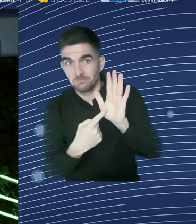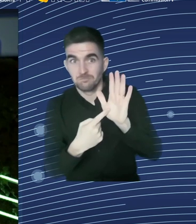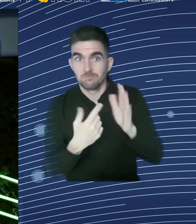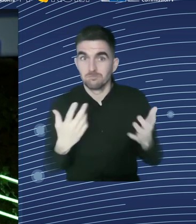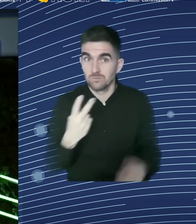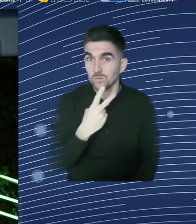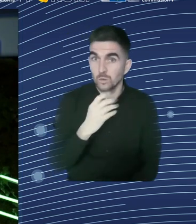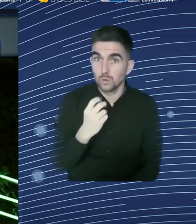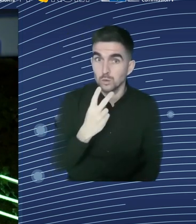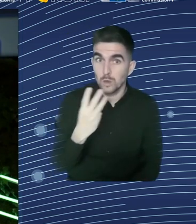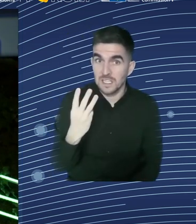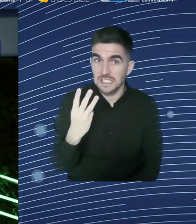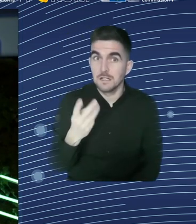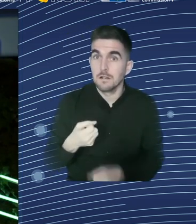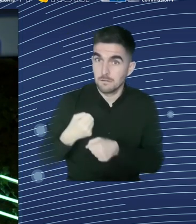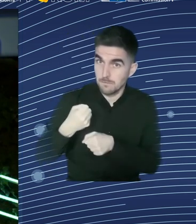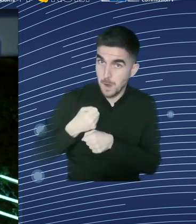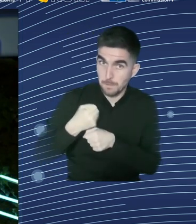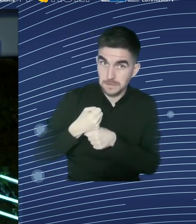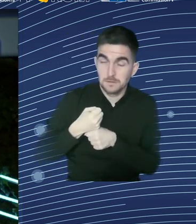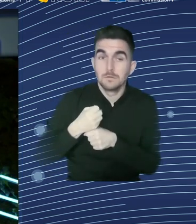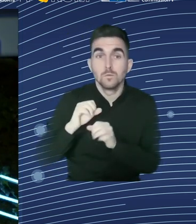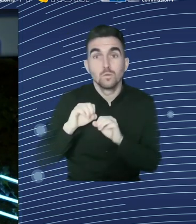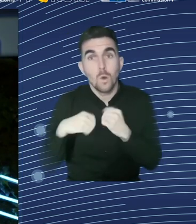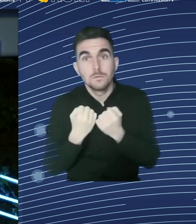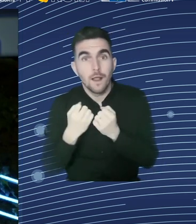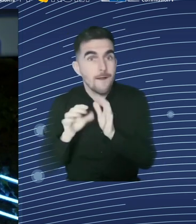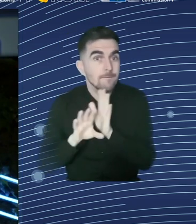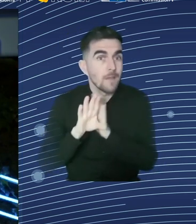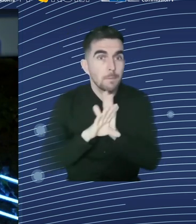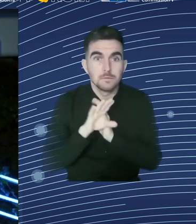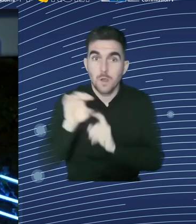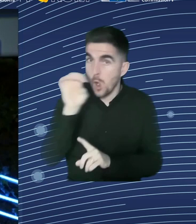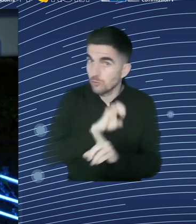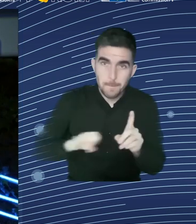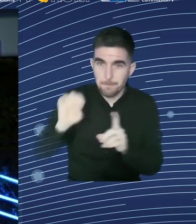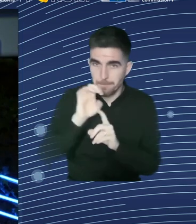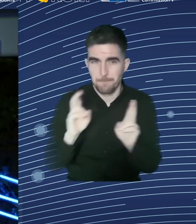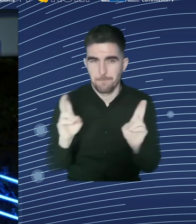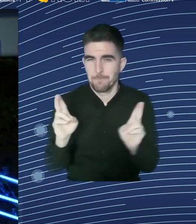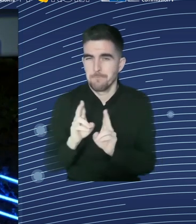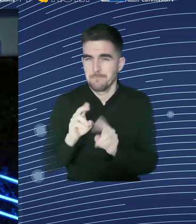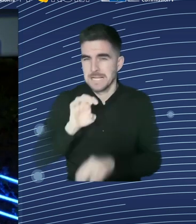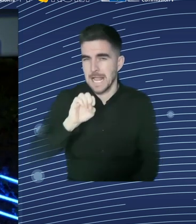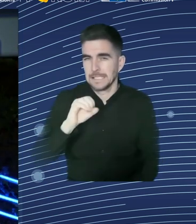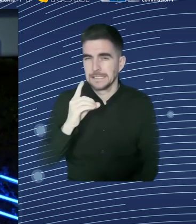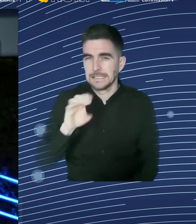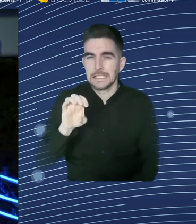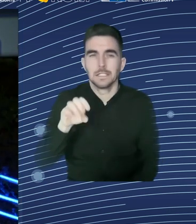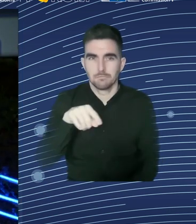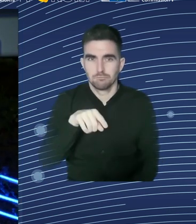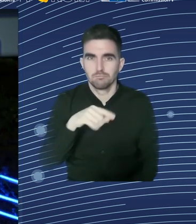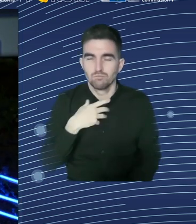be complementing, as Florence mentioned, the main messages that were discussed today in the morning session by focusing on